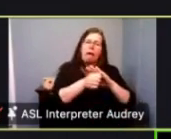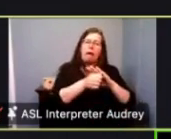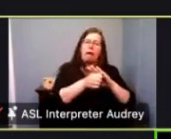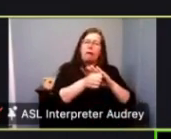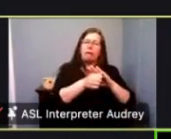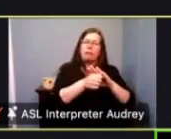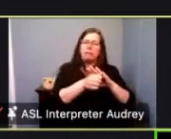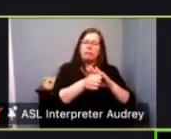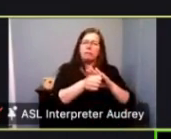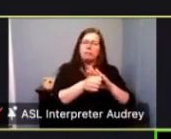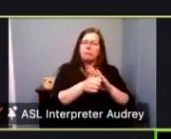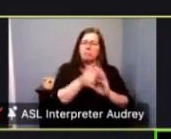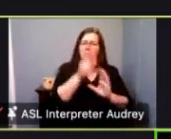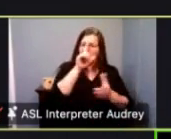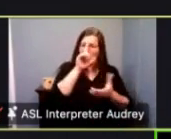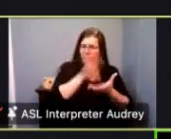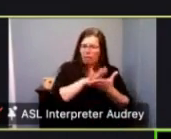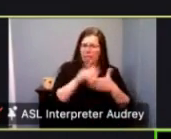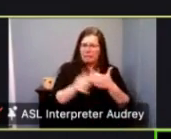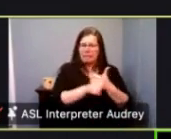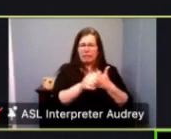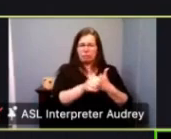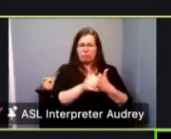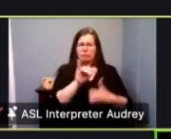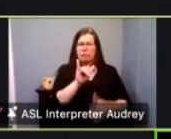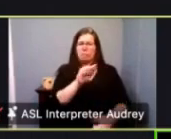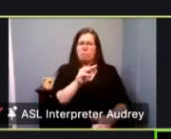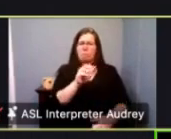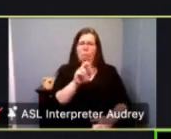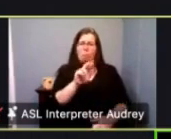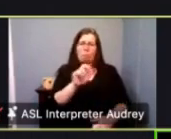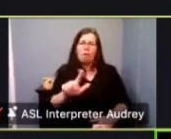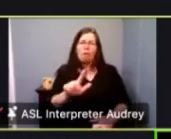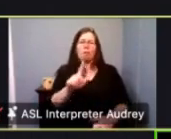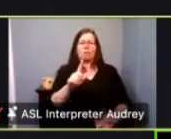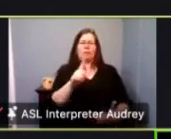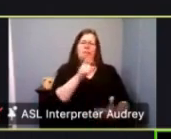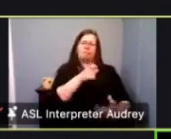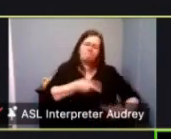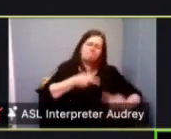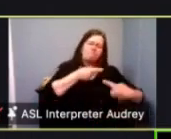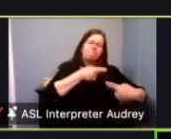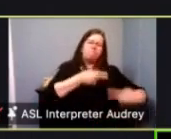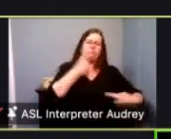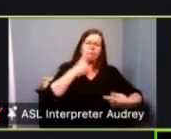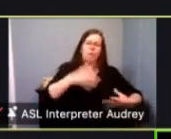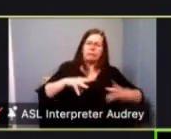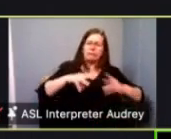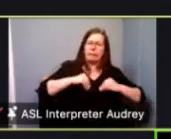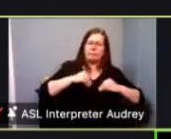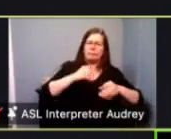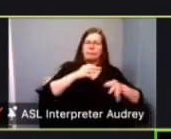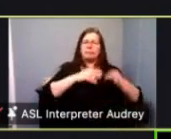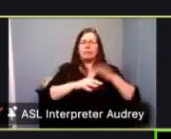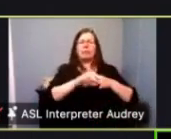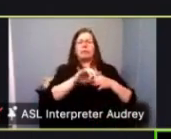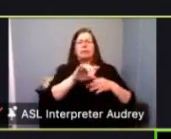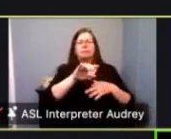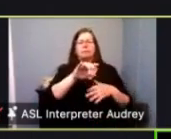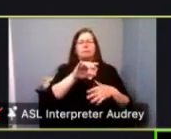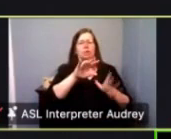society, believed to be dangerous and immoral, fighting to be accepted rather than pathologized or